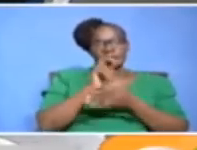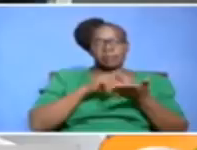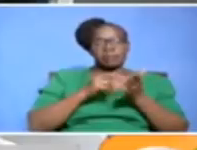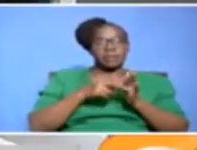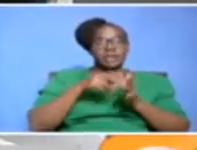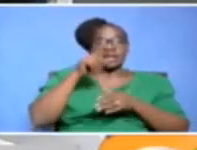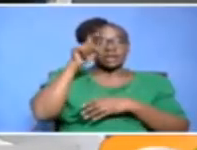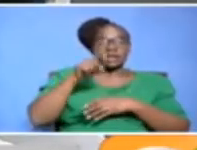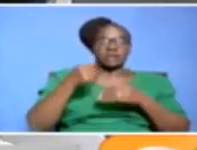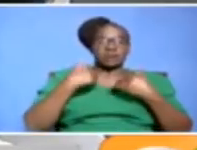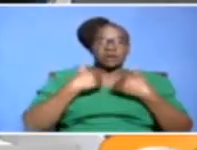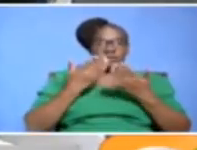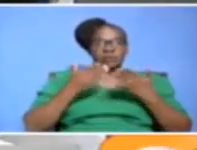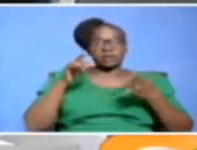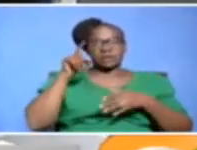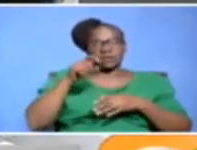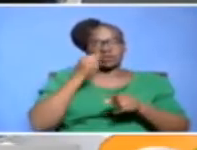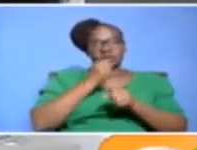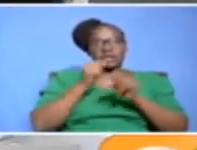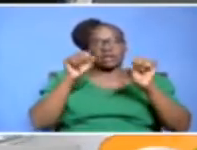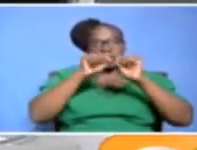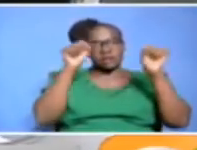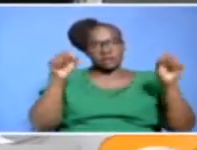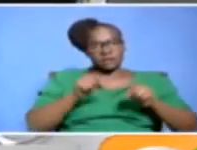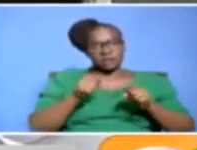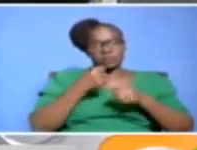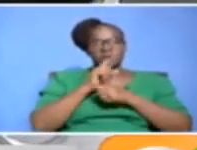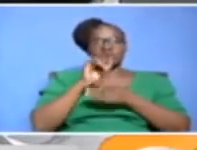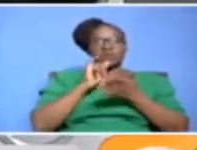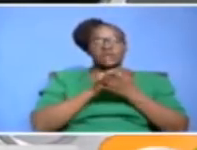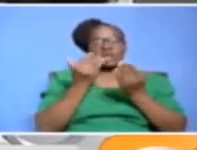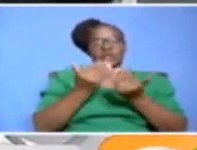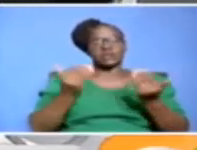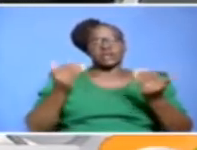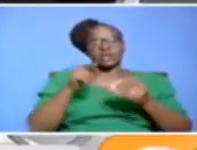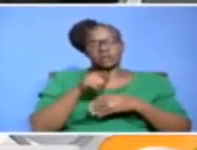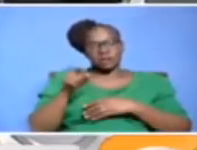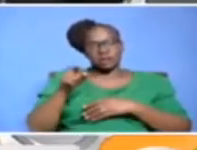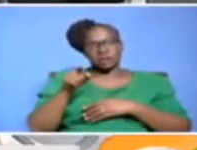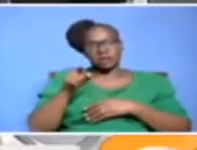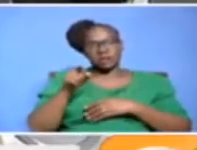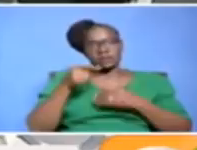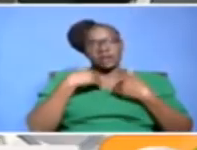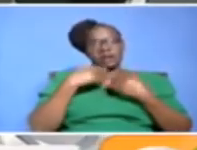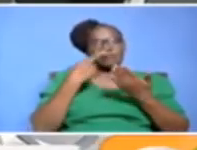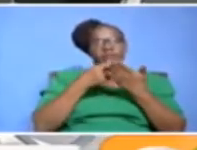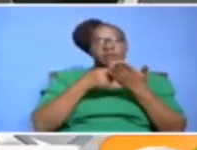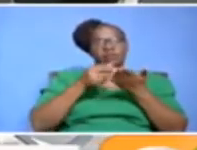be something that should be done in the system to make sure that this child actually the records are